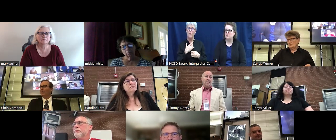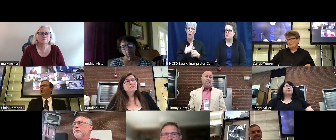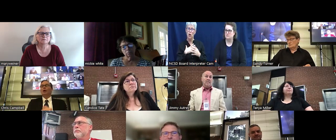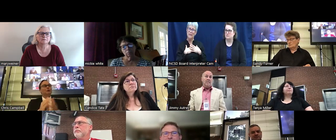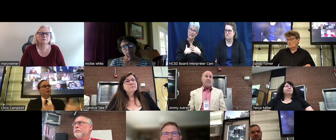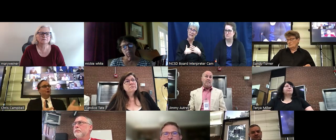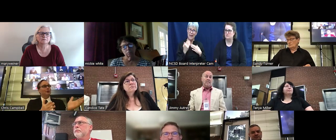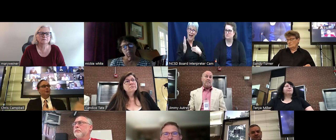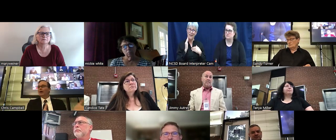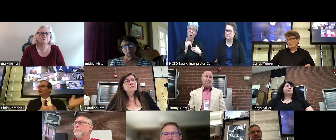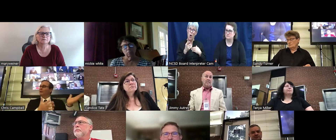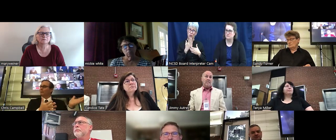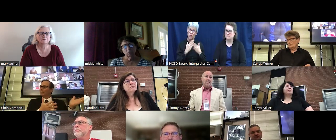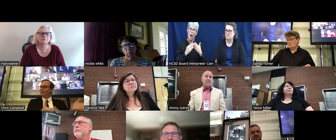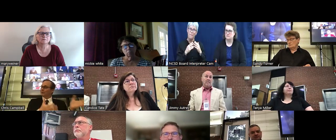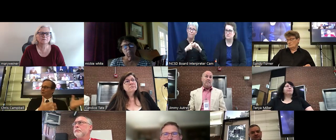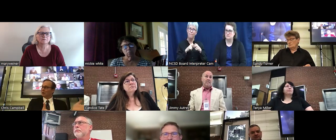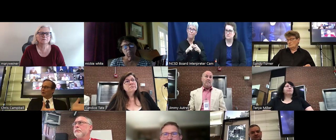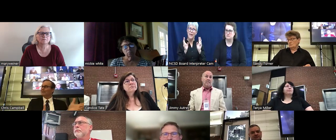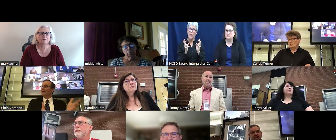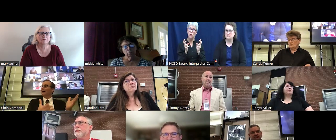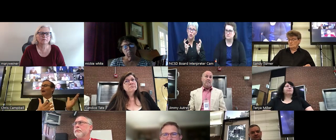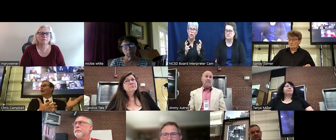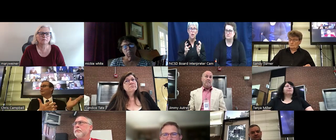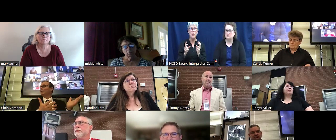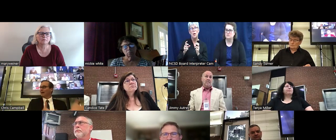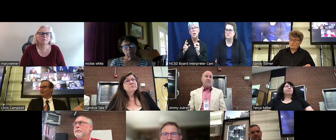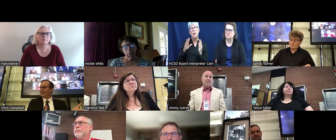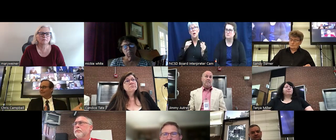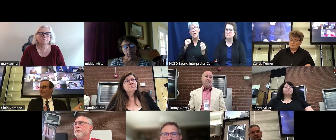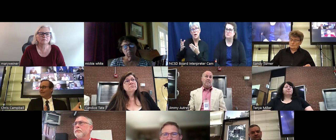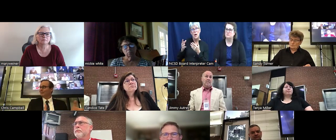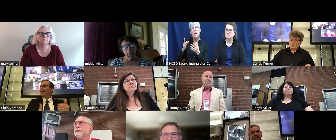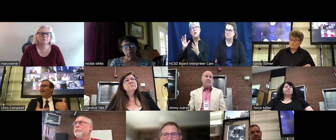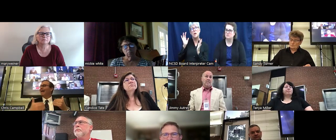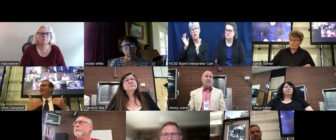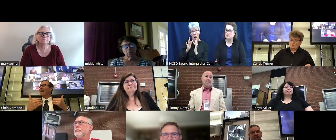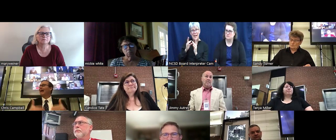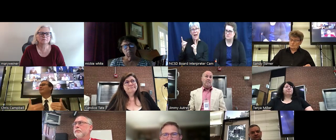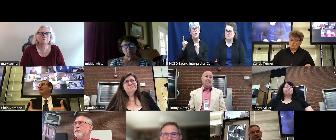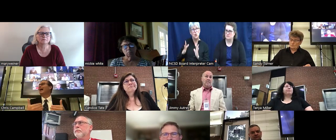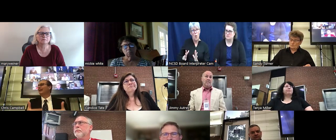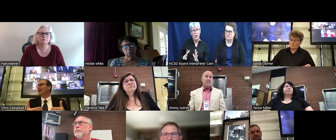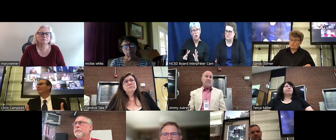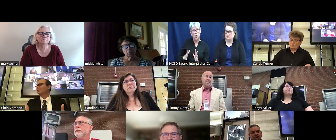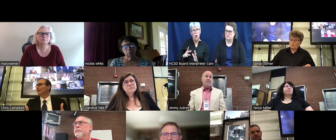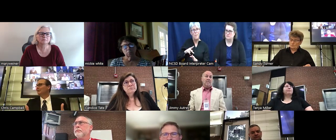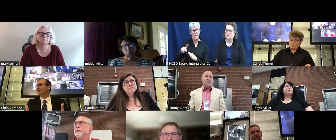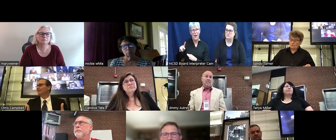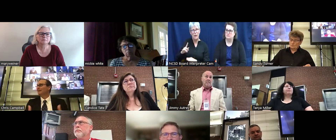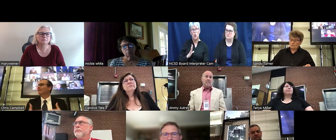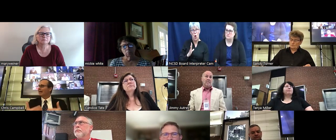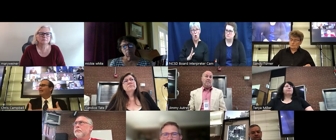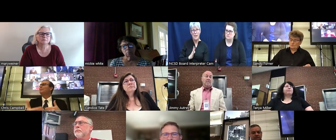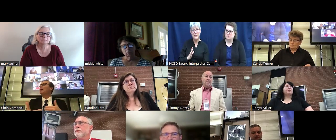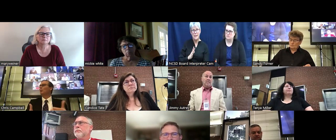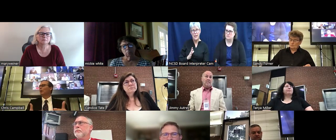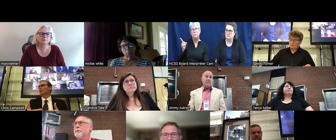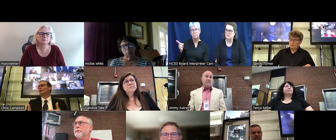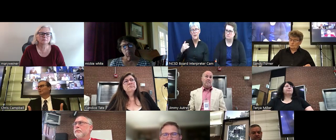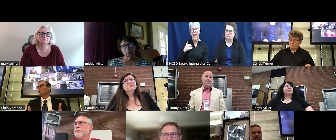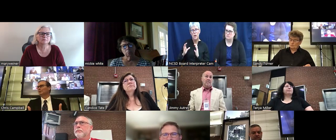about, do the director the professional courtesy of contacting him and having that conversation. Let him